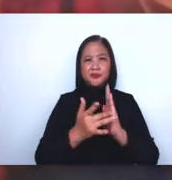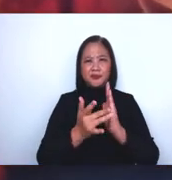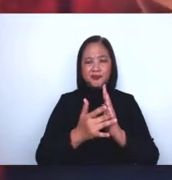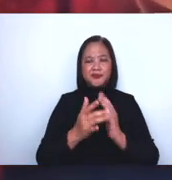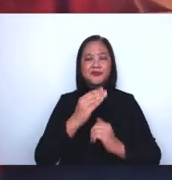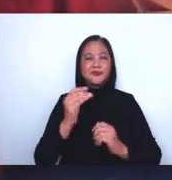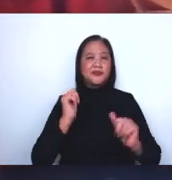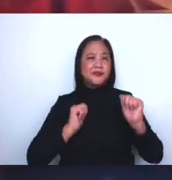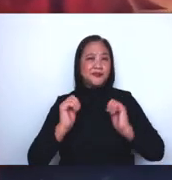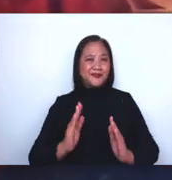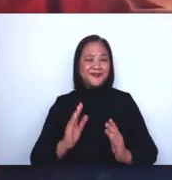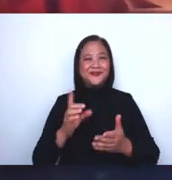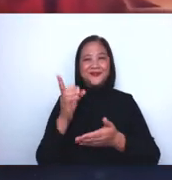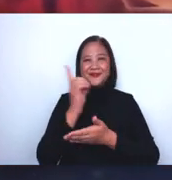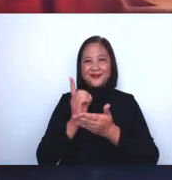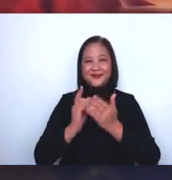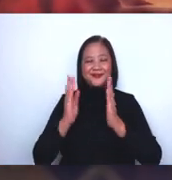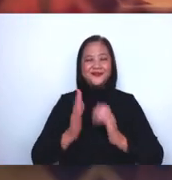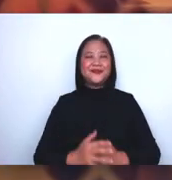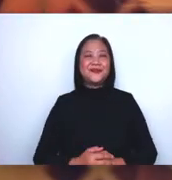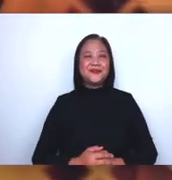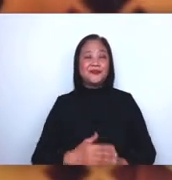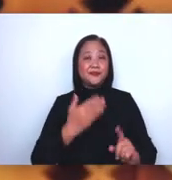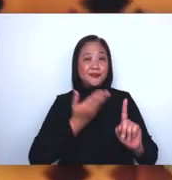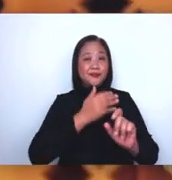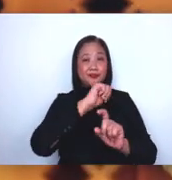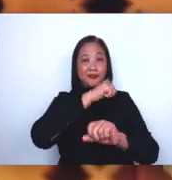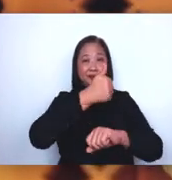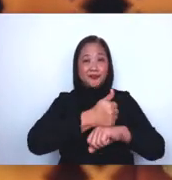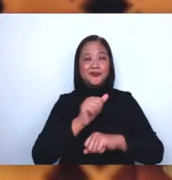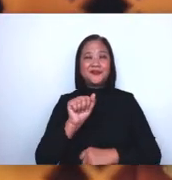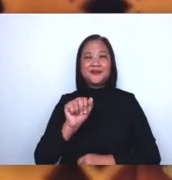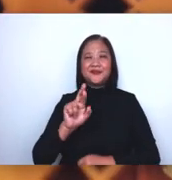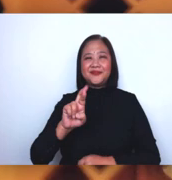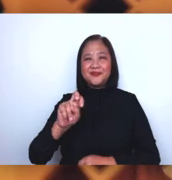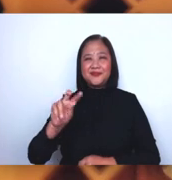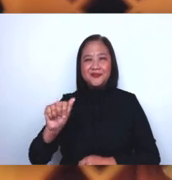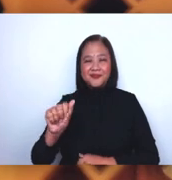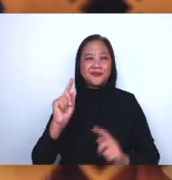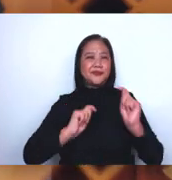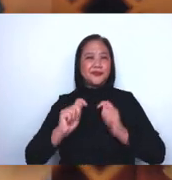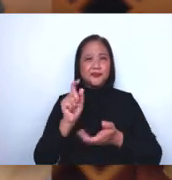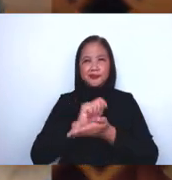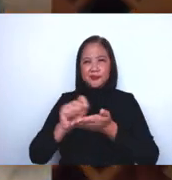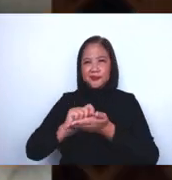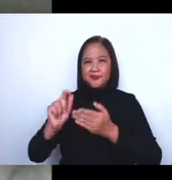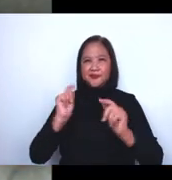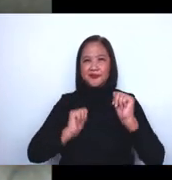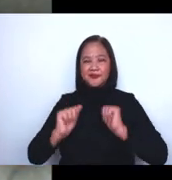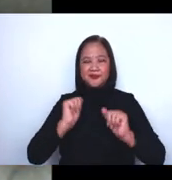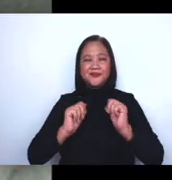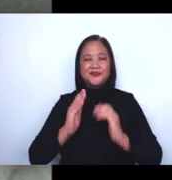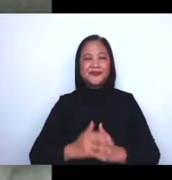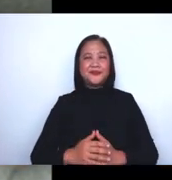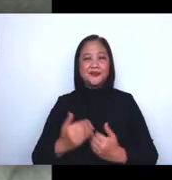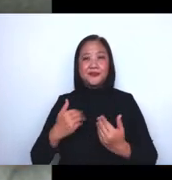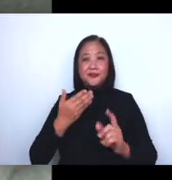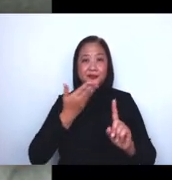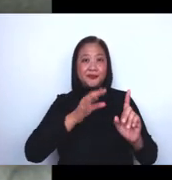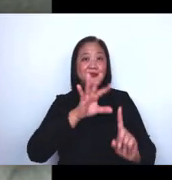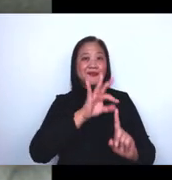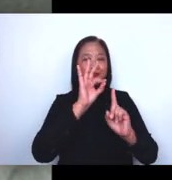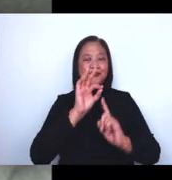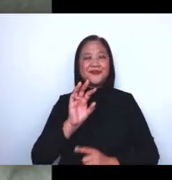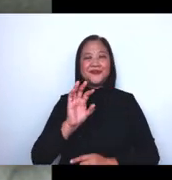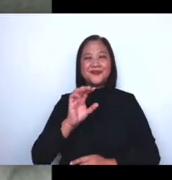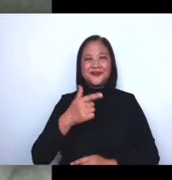and designers. He also established the Arena Theater Playwriting Contest where the young Wilfrido Ma